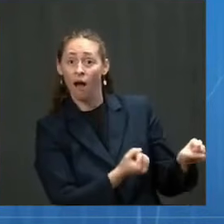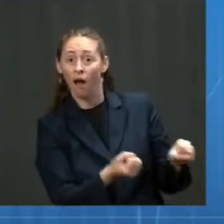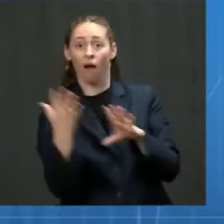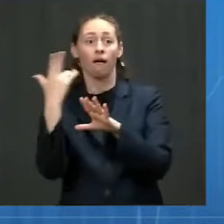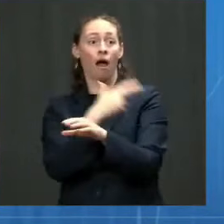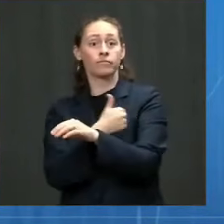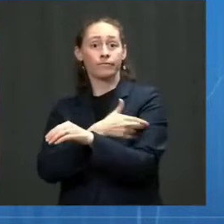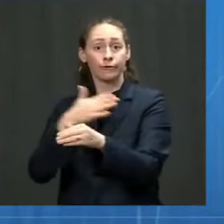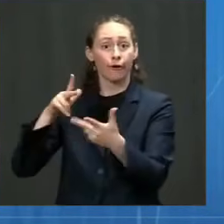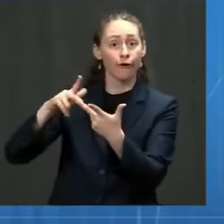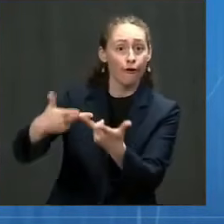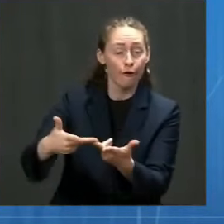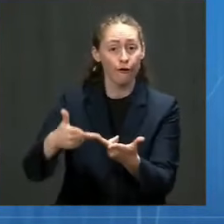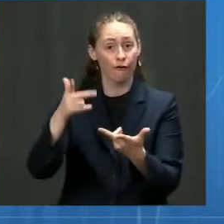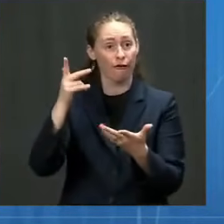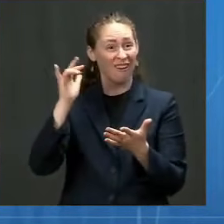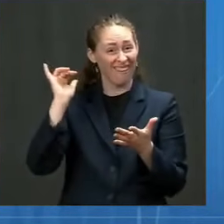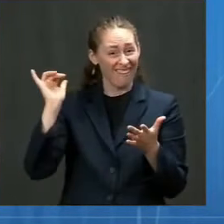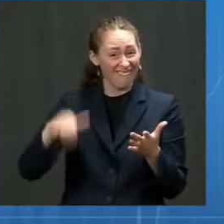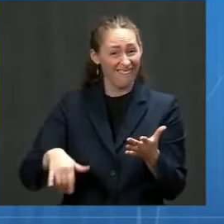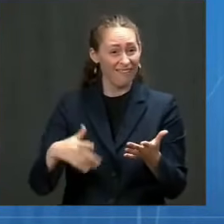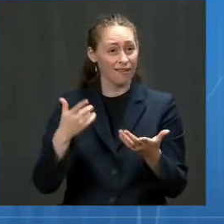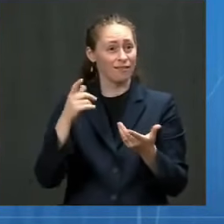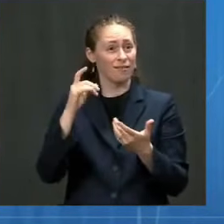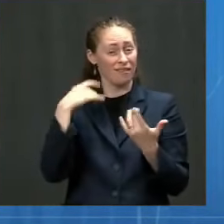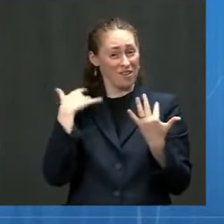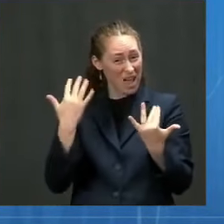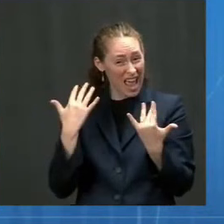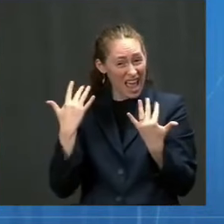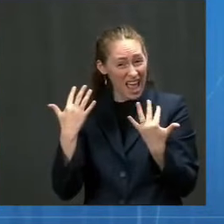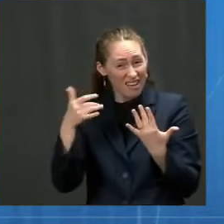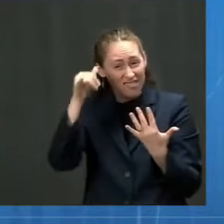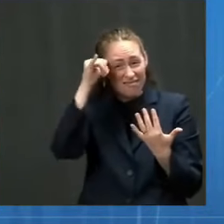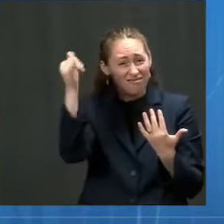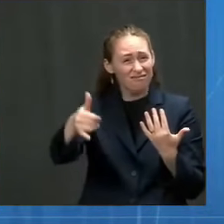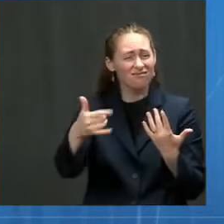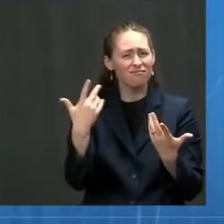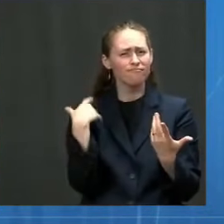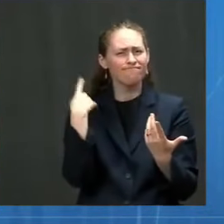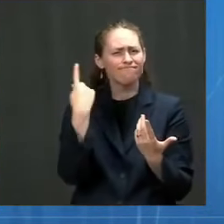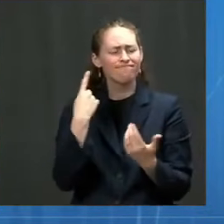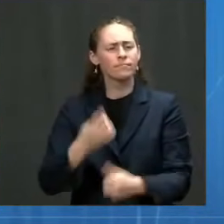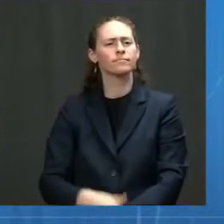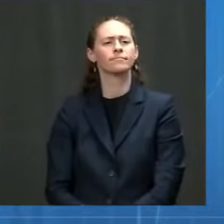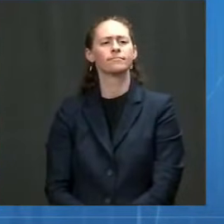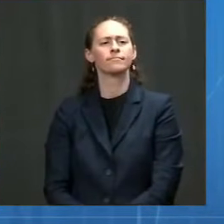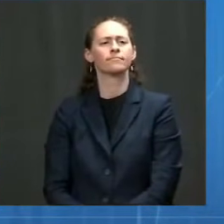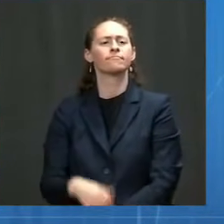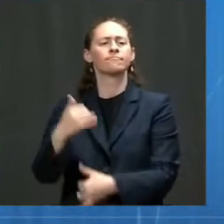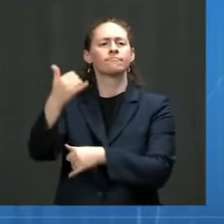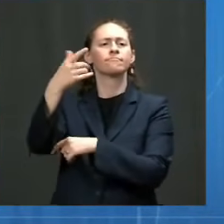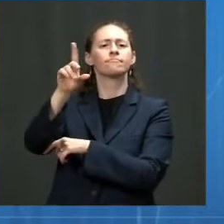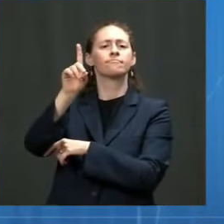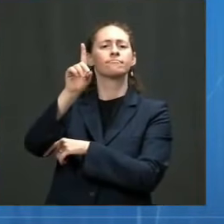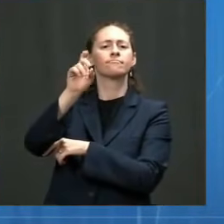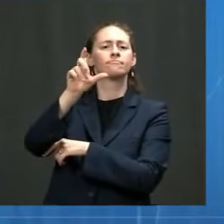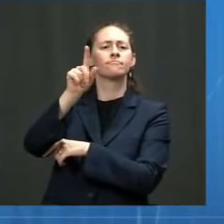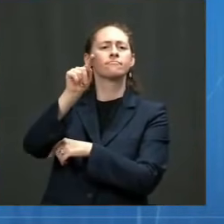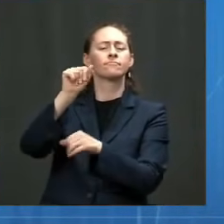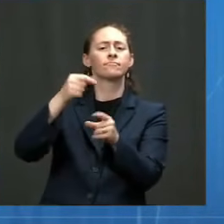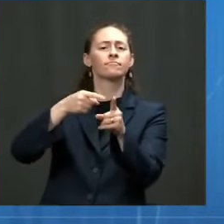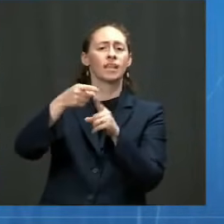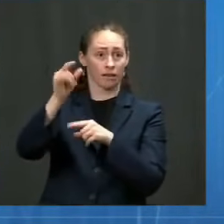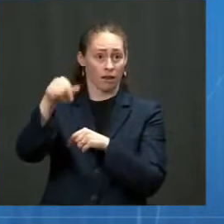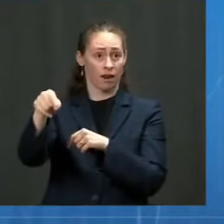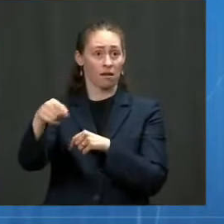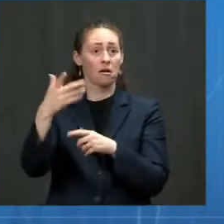making a decision? And then secondly, I wanted to ask, what are the chances that the Delta variant will burn out, so to speak, here in a month